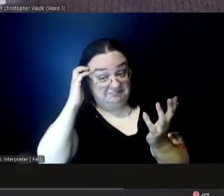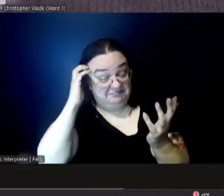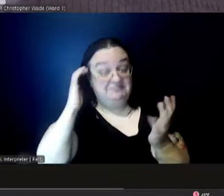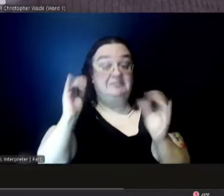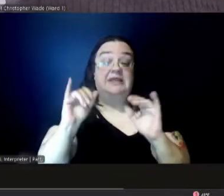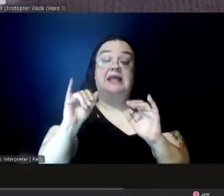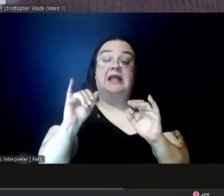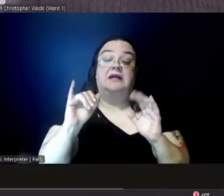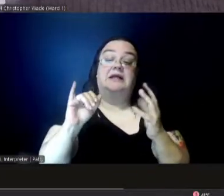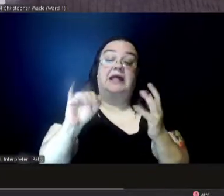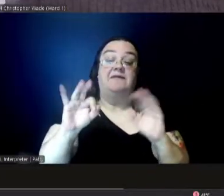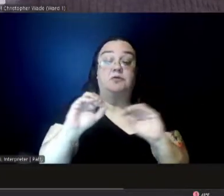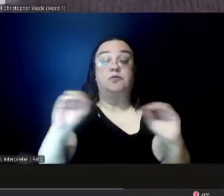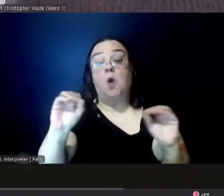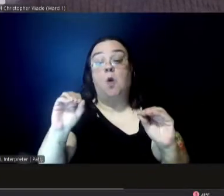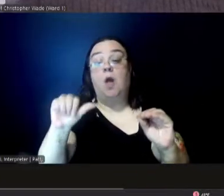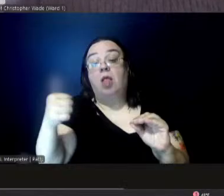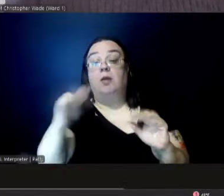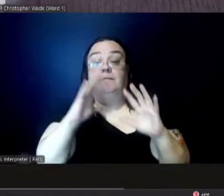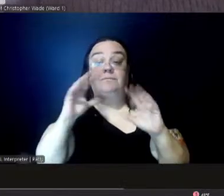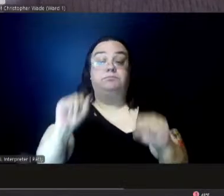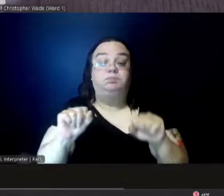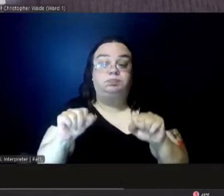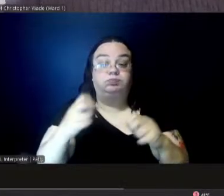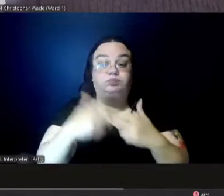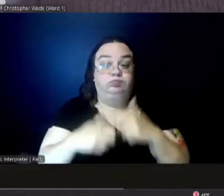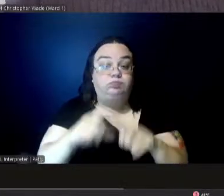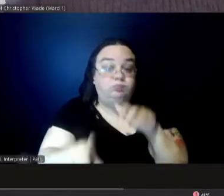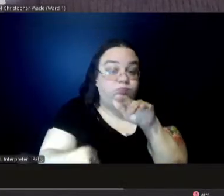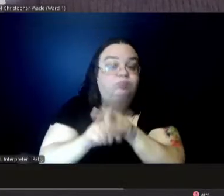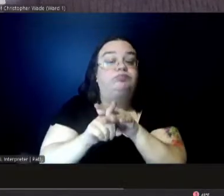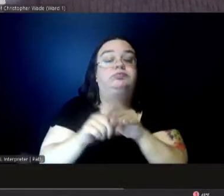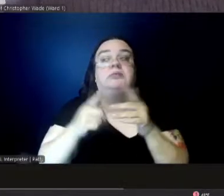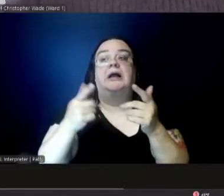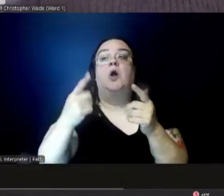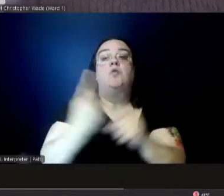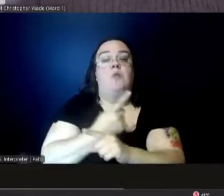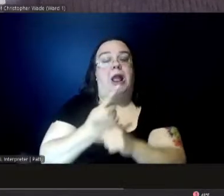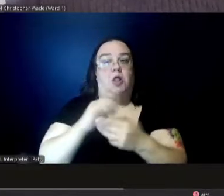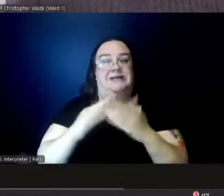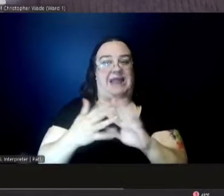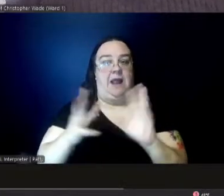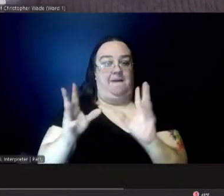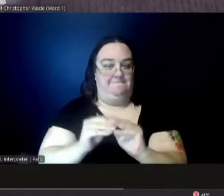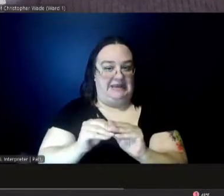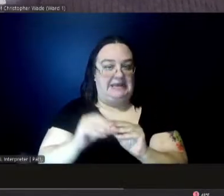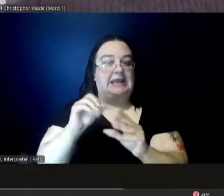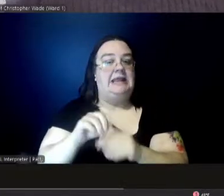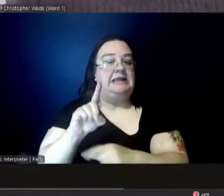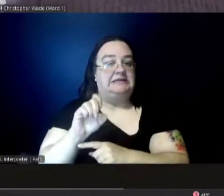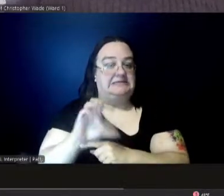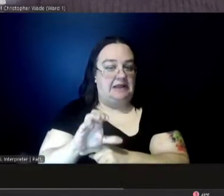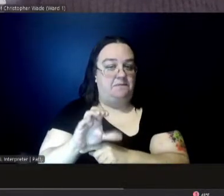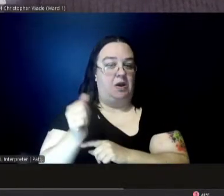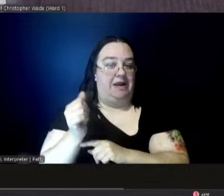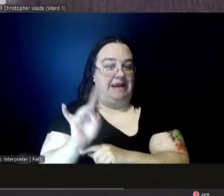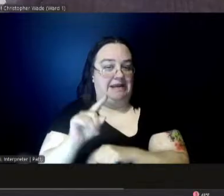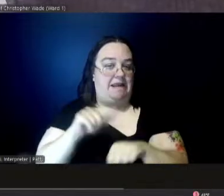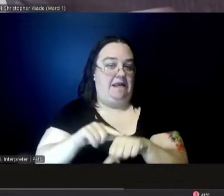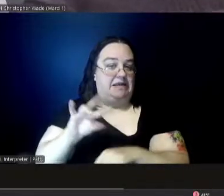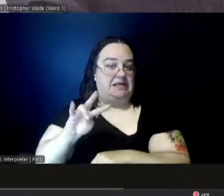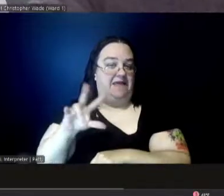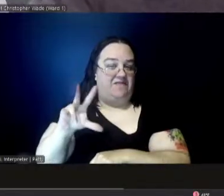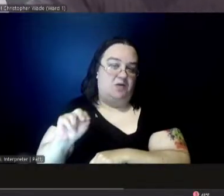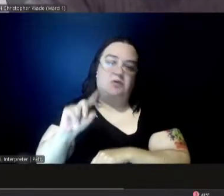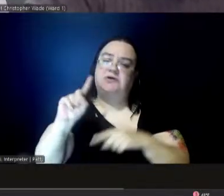unforeseen problems, let us have our regular town meeting in December on the 18th at 7:30, and let us just do it on